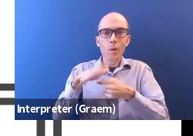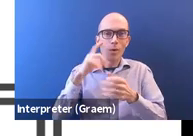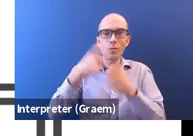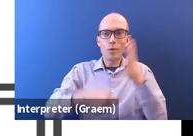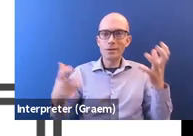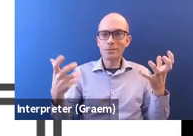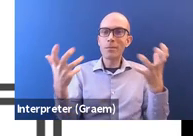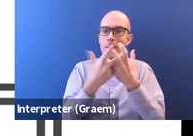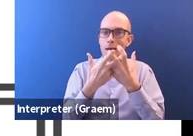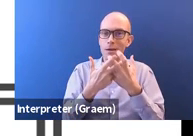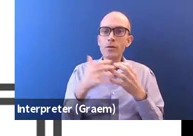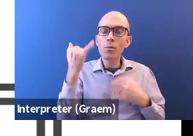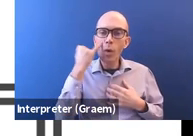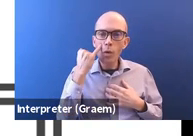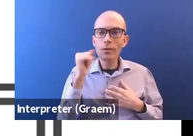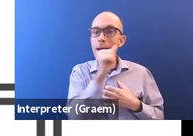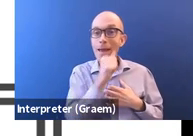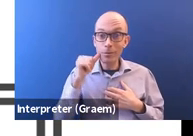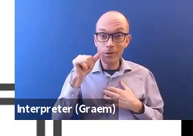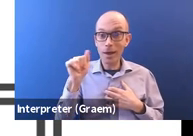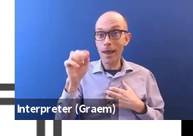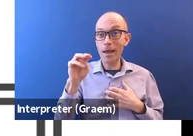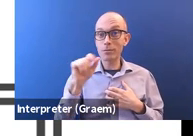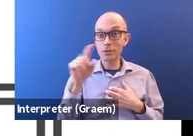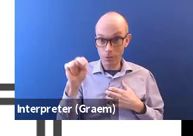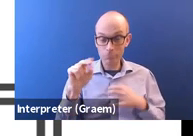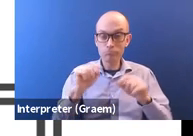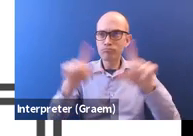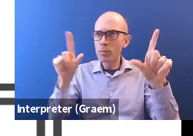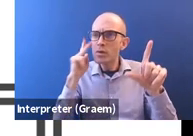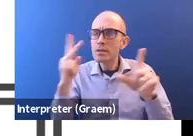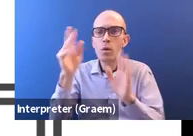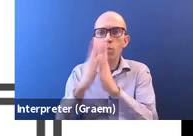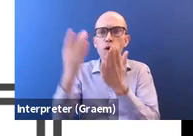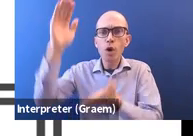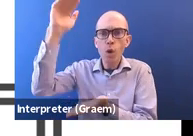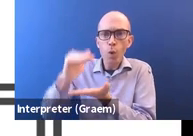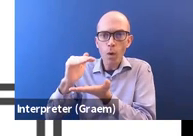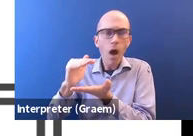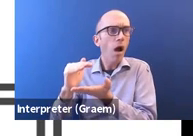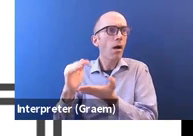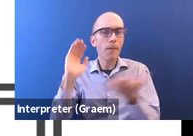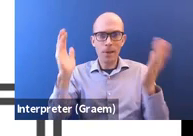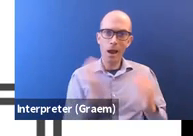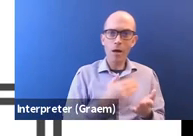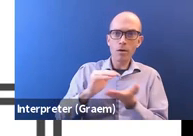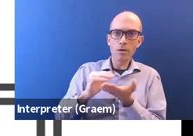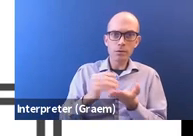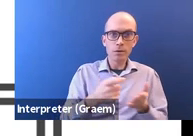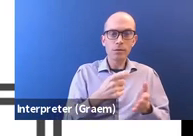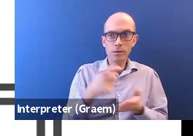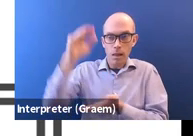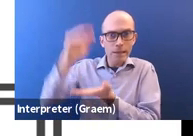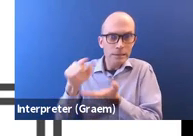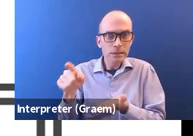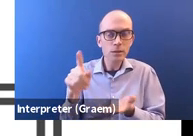So if you see it cheaper on Amazon, feel free to come in. And if you've pre-purchased it already and you say, hey, I found this on Amazon at this price, We'll match